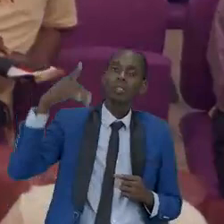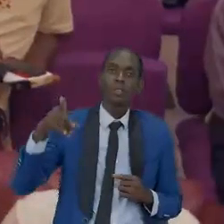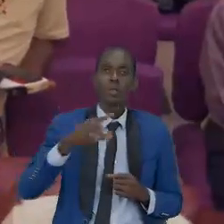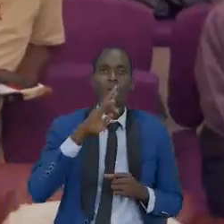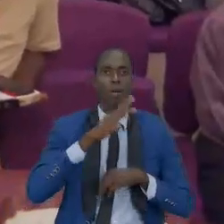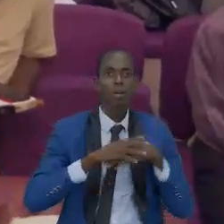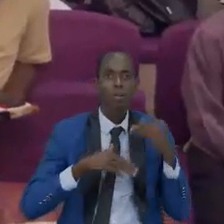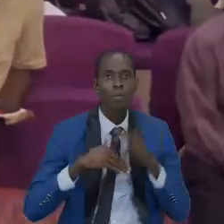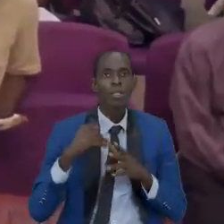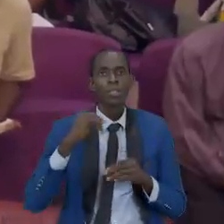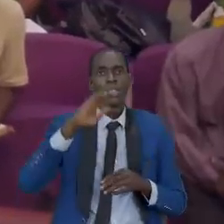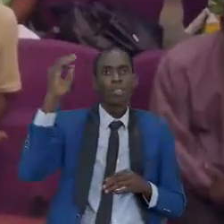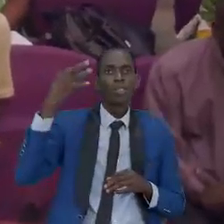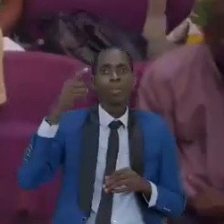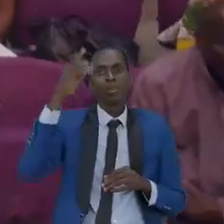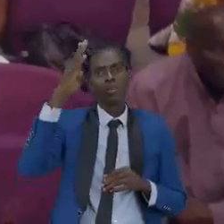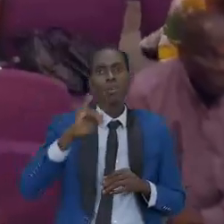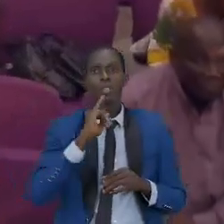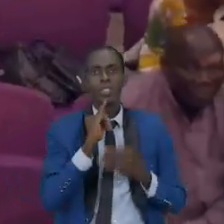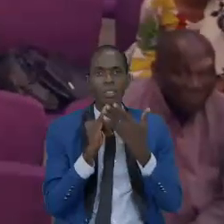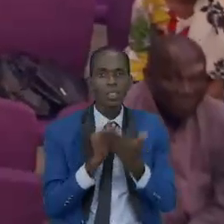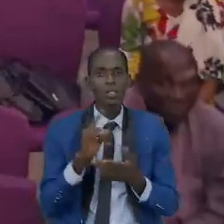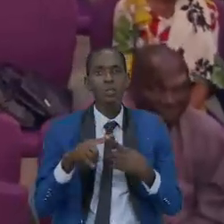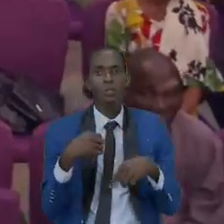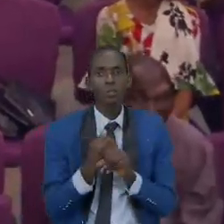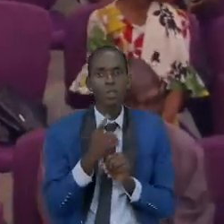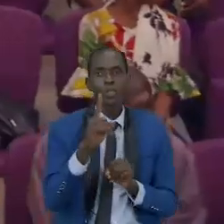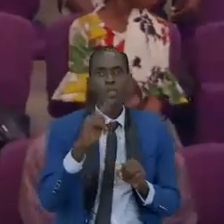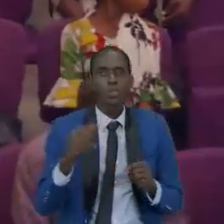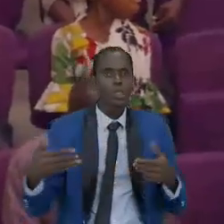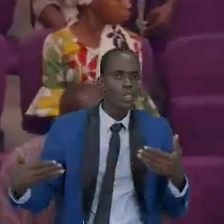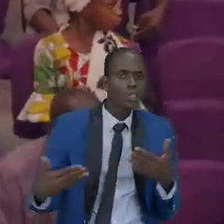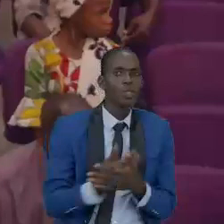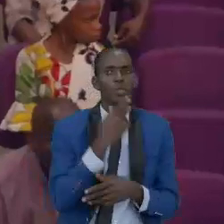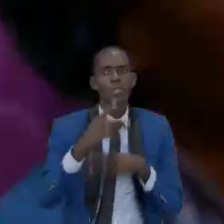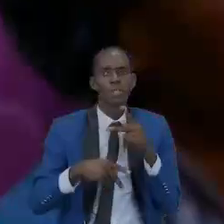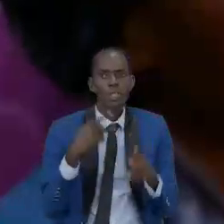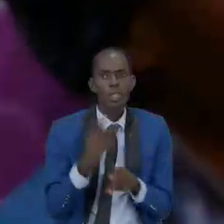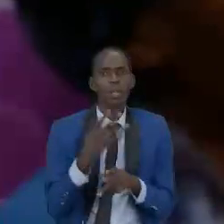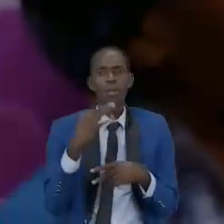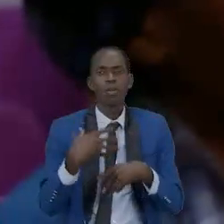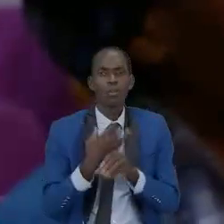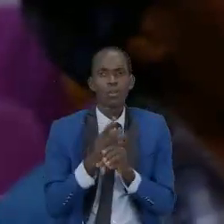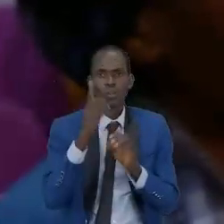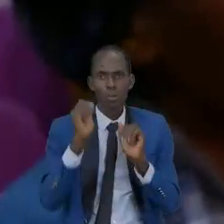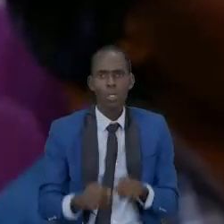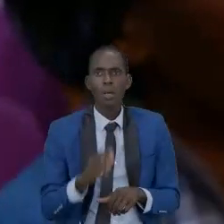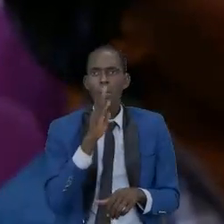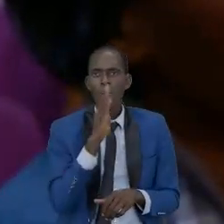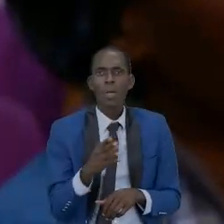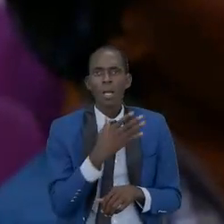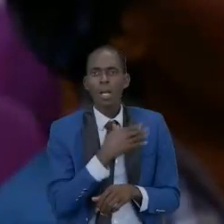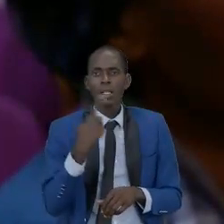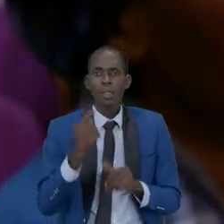grace of God is available to make you the newest kind of creature you can be, and the